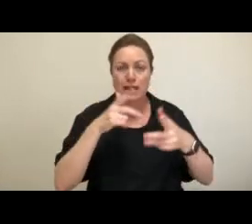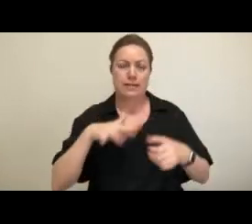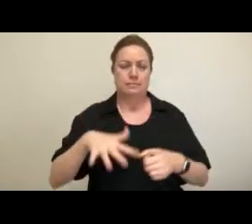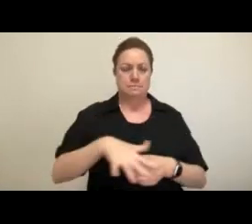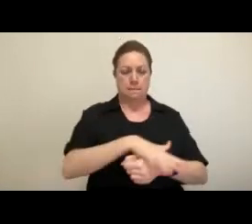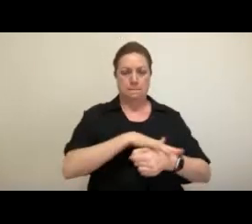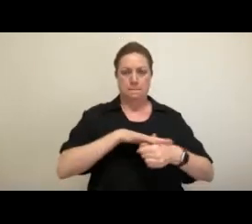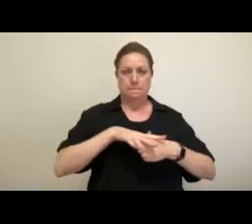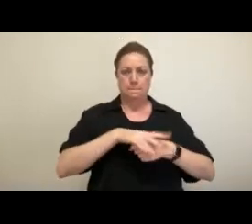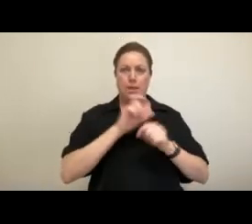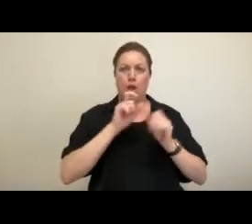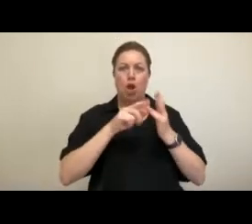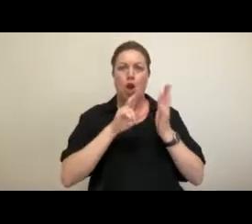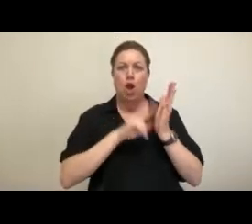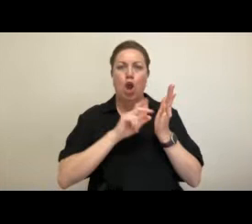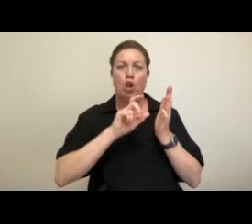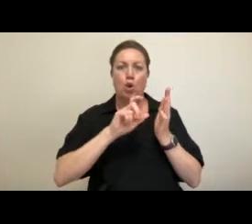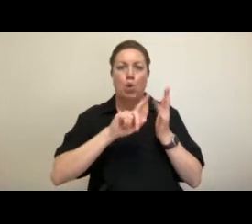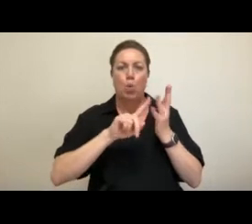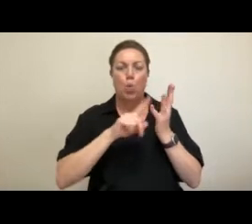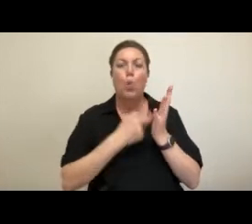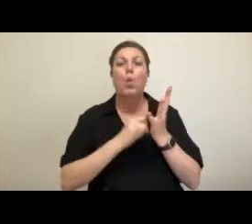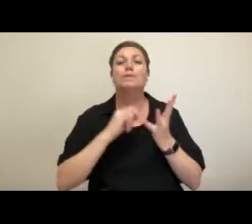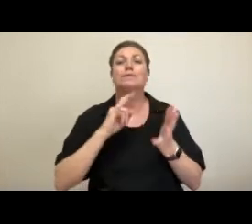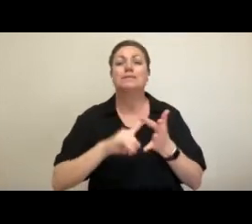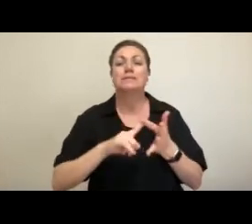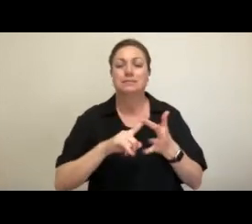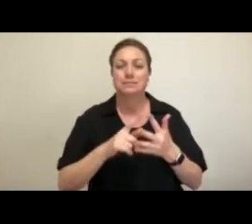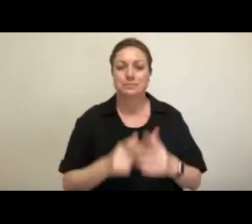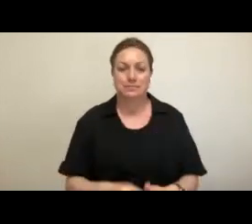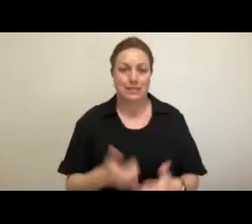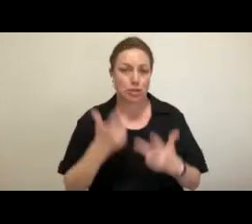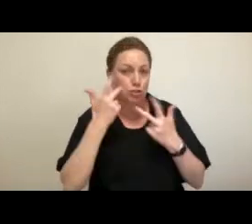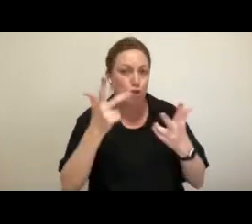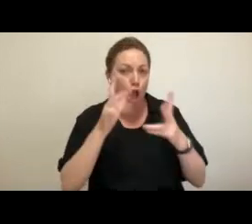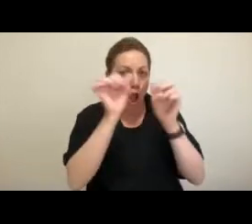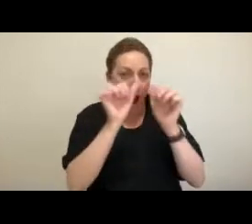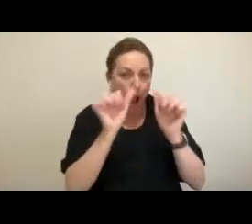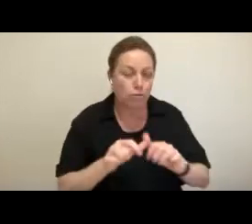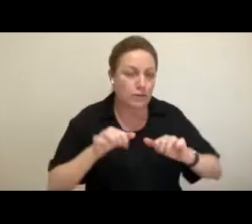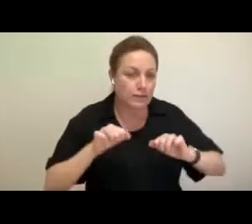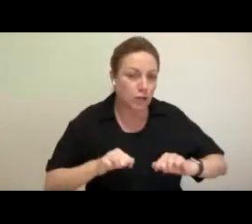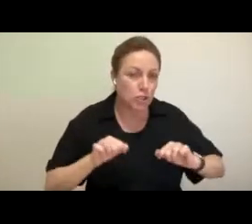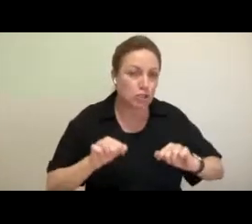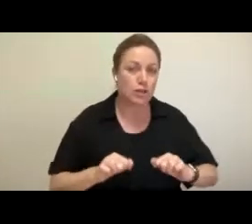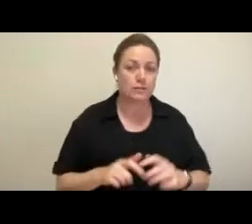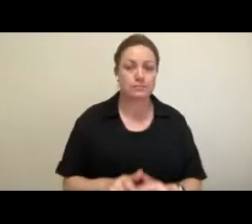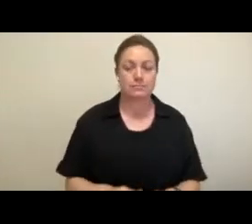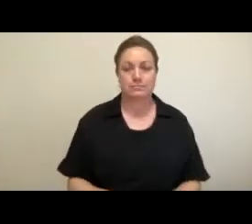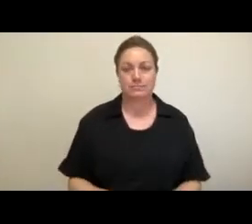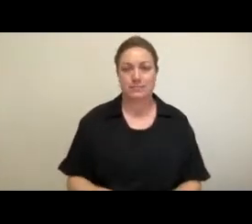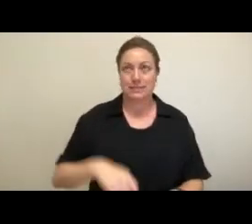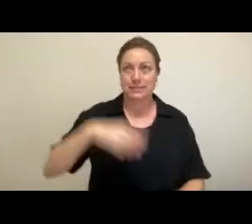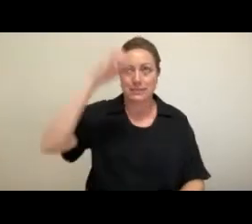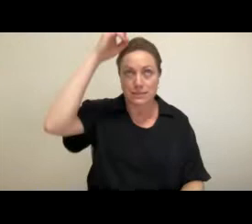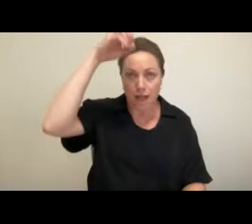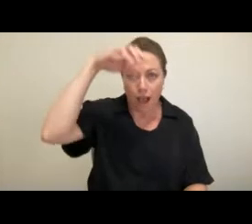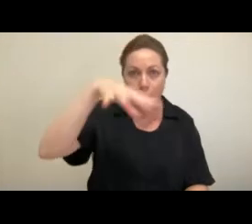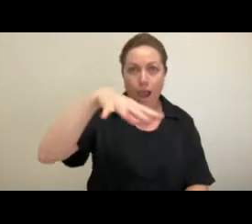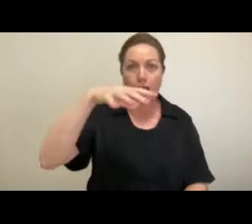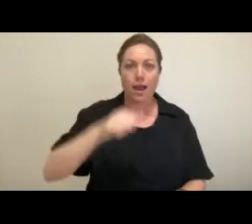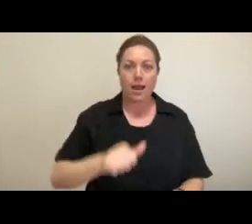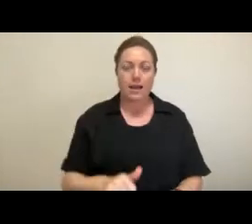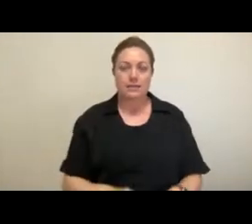artful landscapes, sculptural furniture, transparent coloured glazing in skylight lanterns, facades, lifts